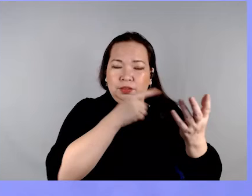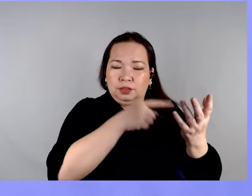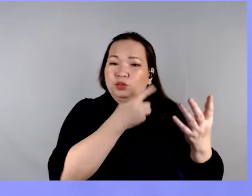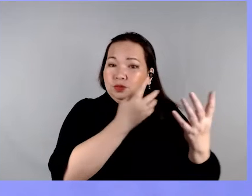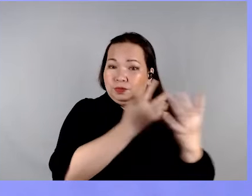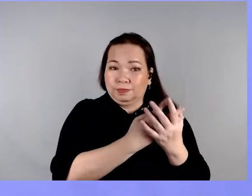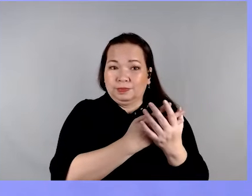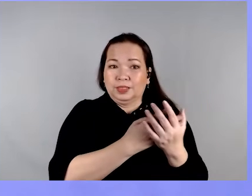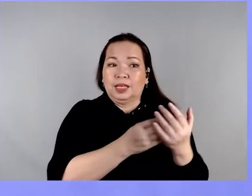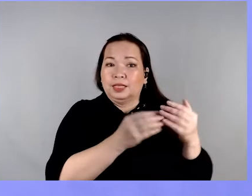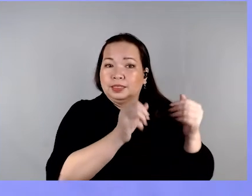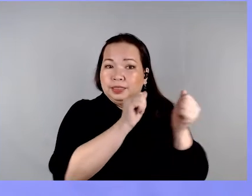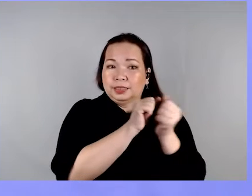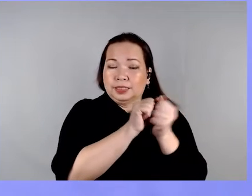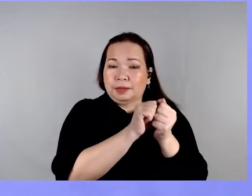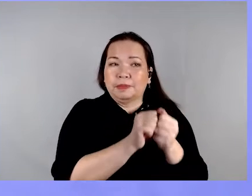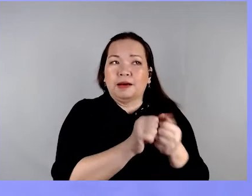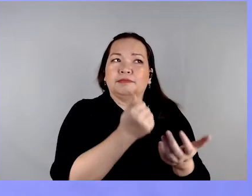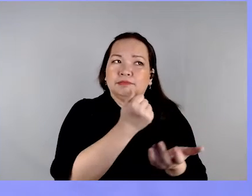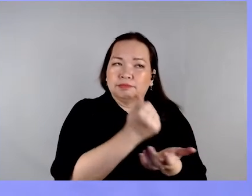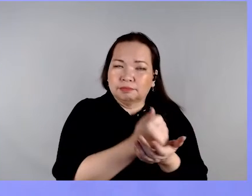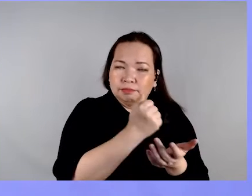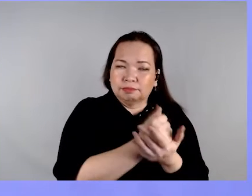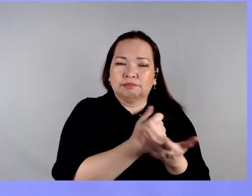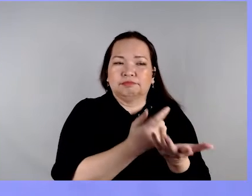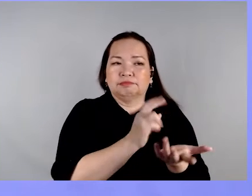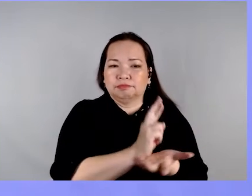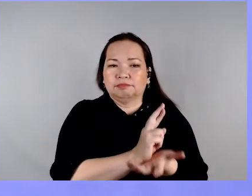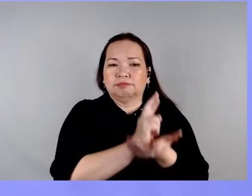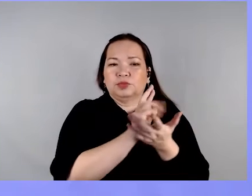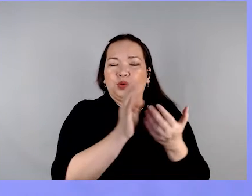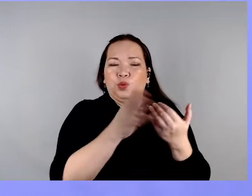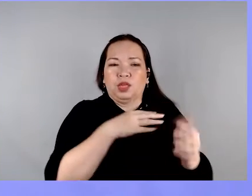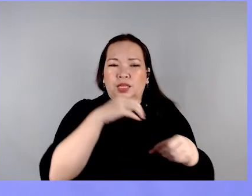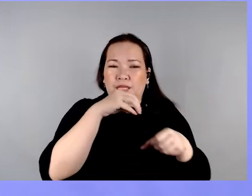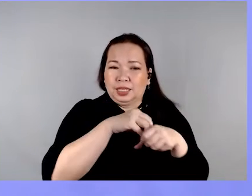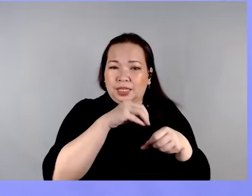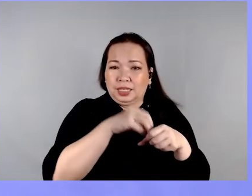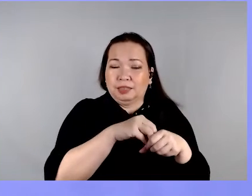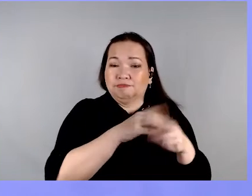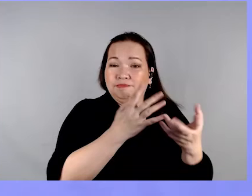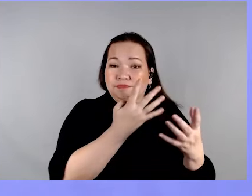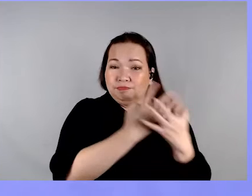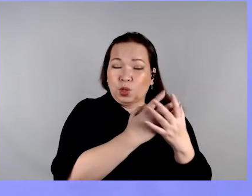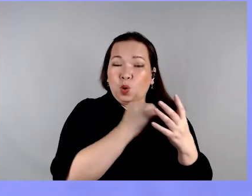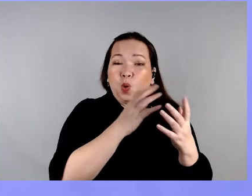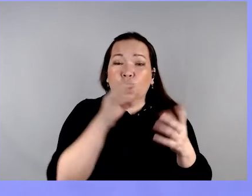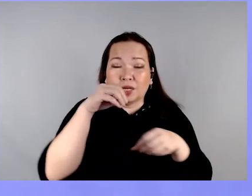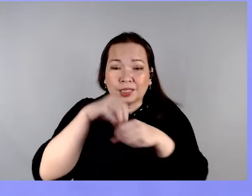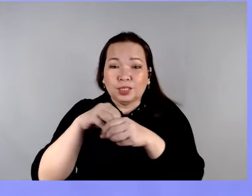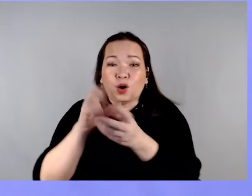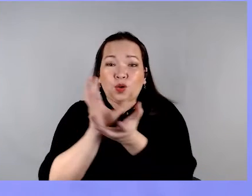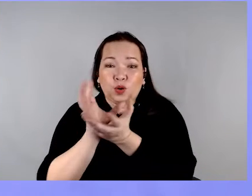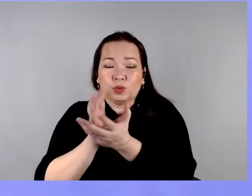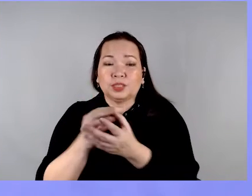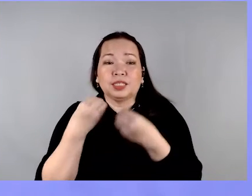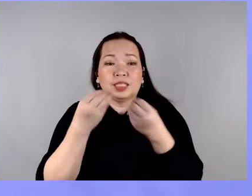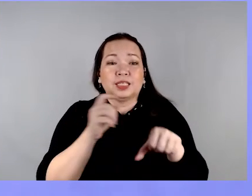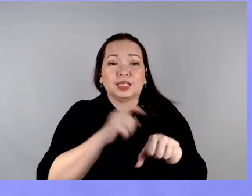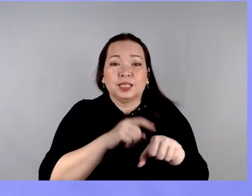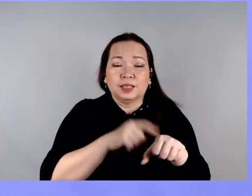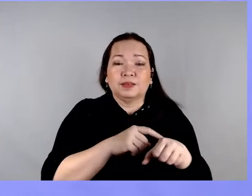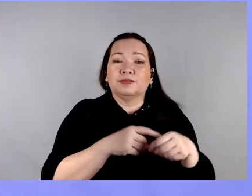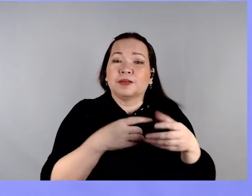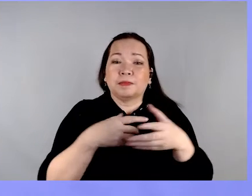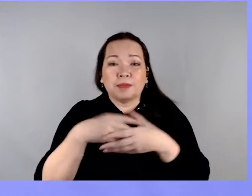wherever ordered by the courts, guiding them for their treatment and rehabilitation, whether institutional or community-based, and granting